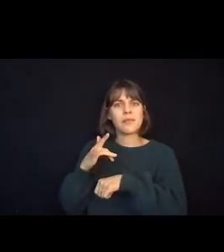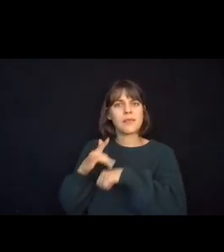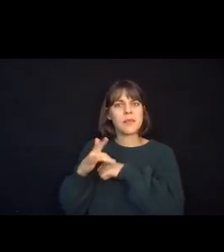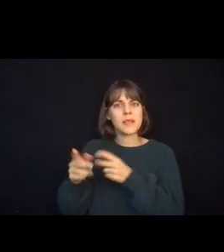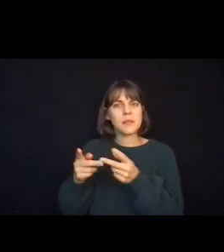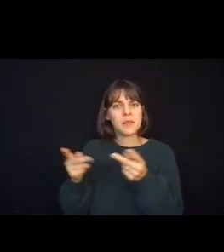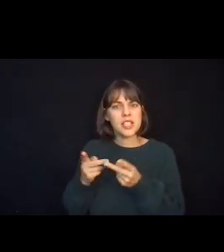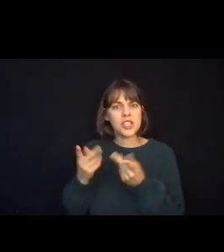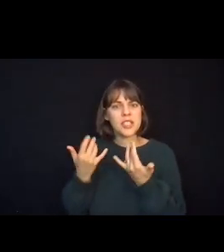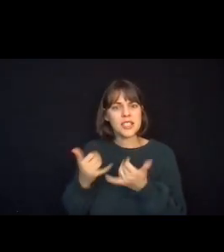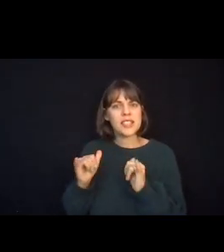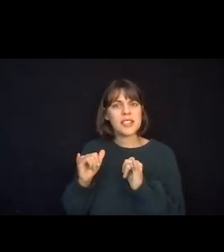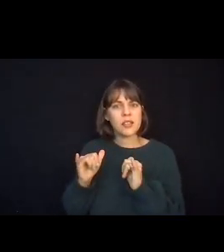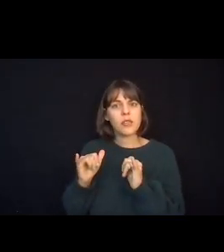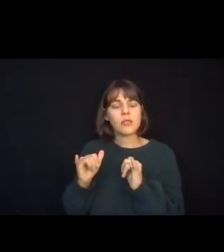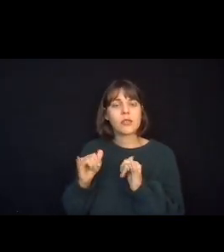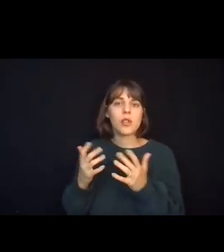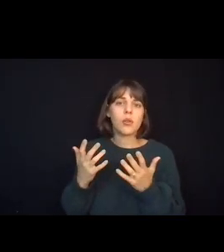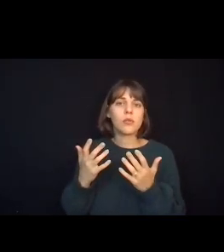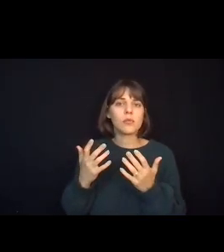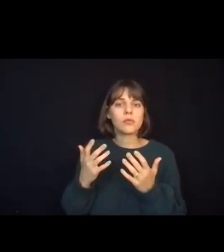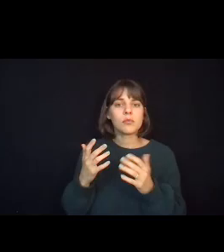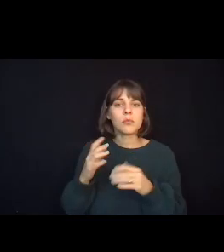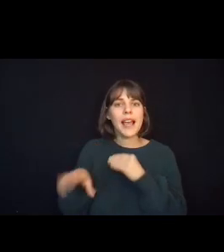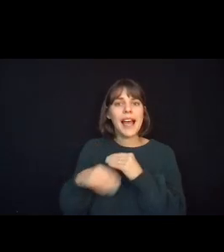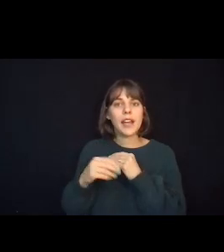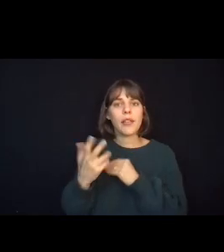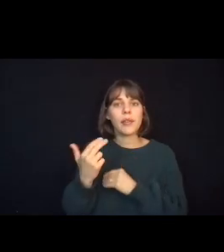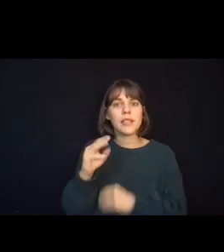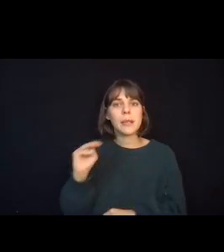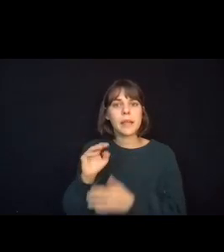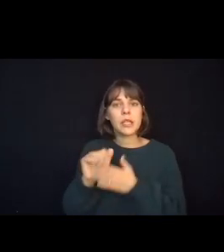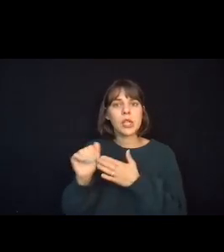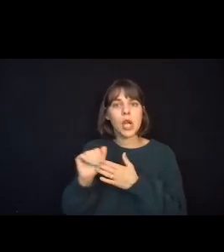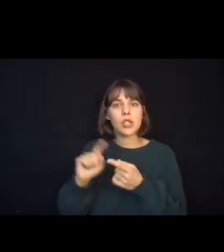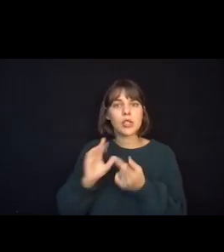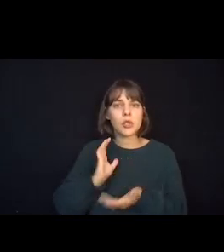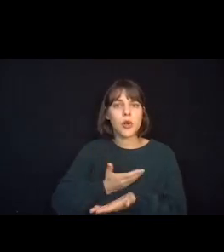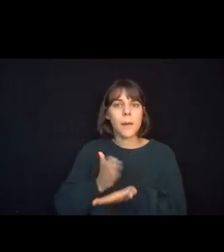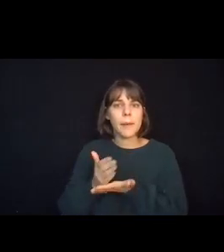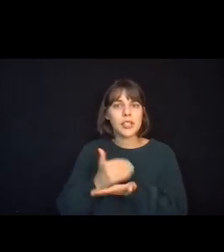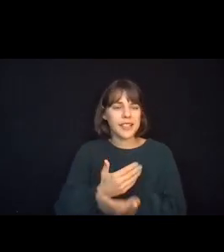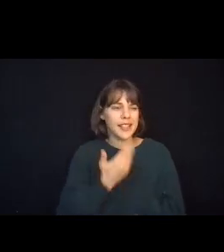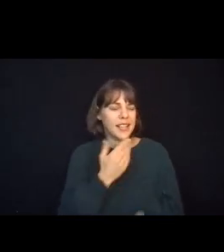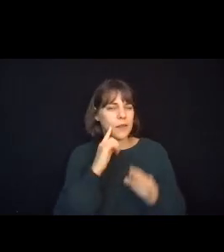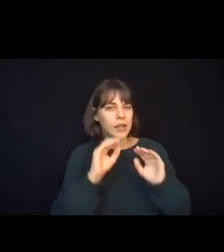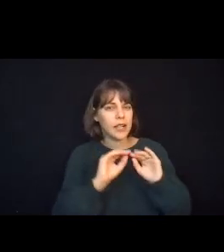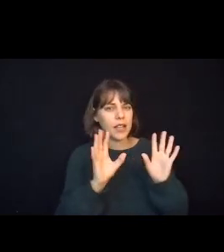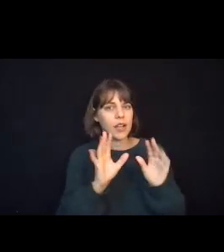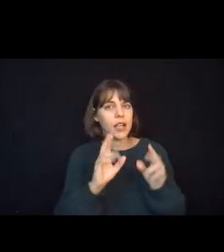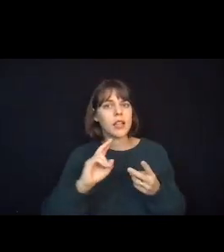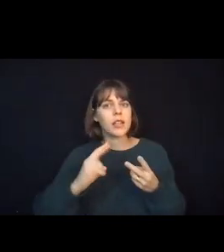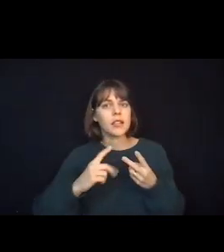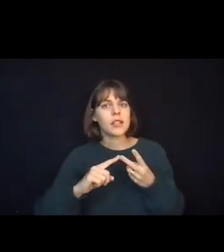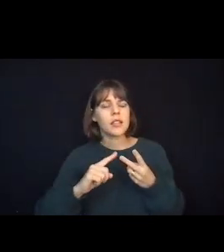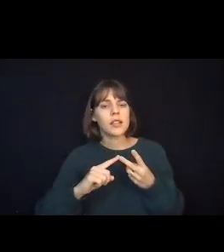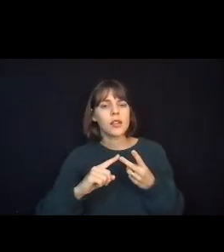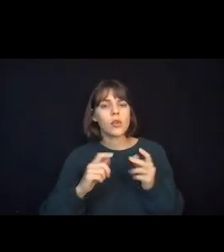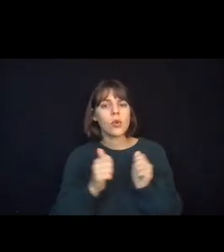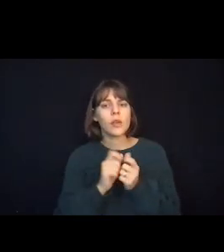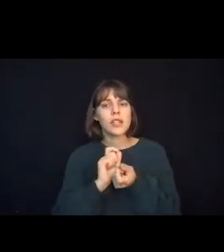million under our budgeted amount. Thank you for that clarification. And then with the